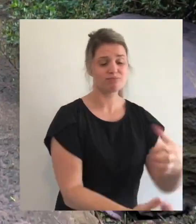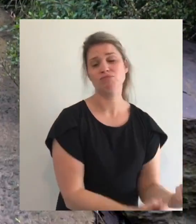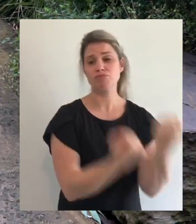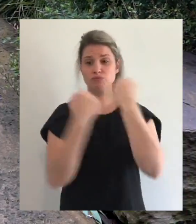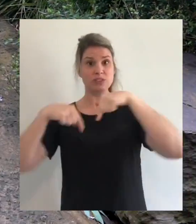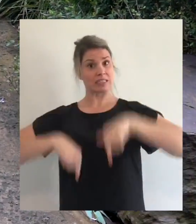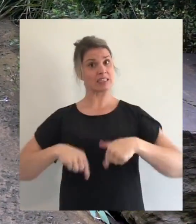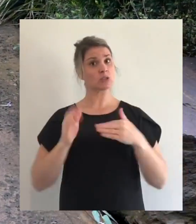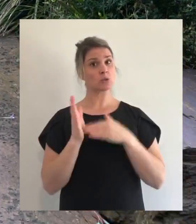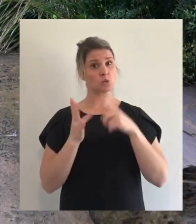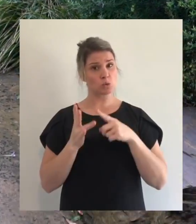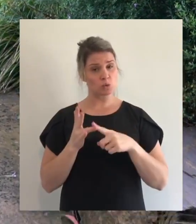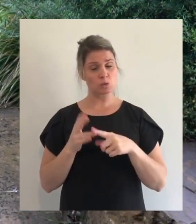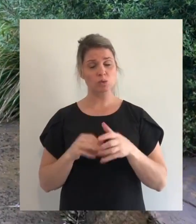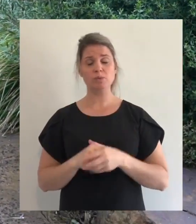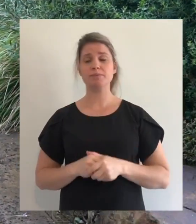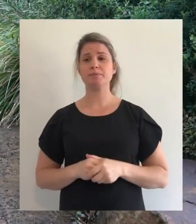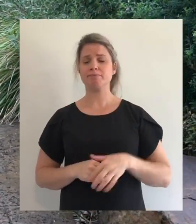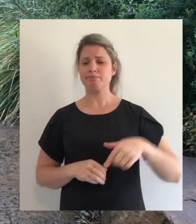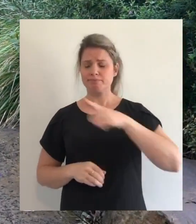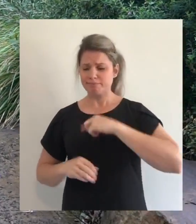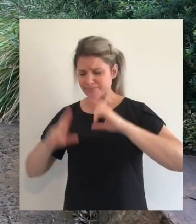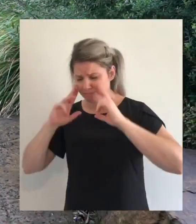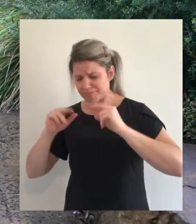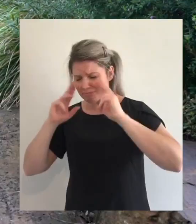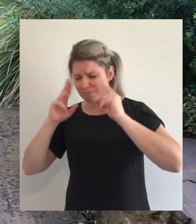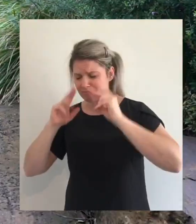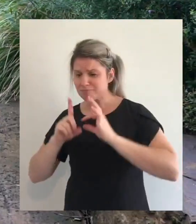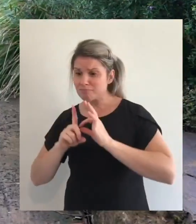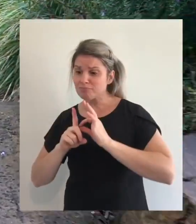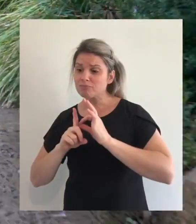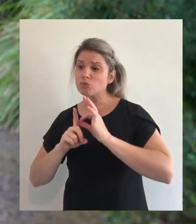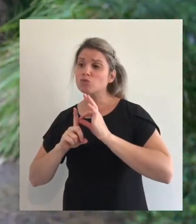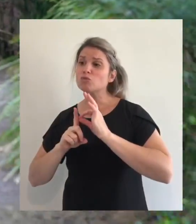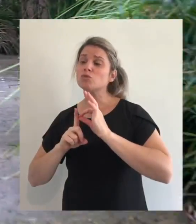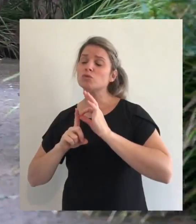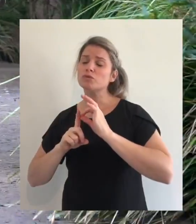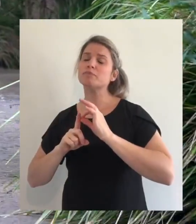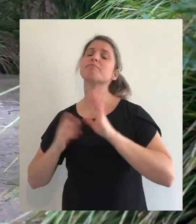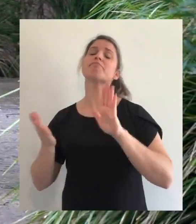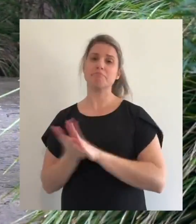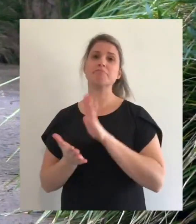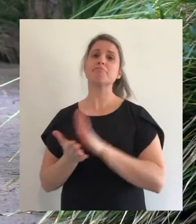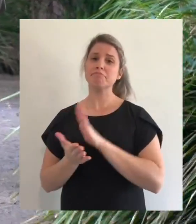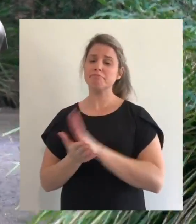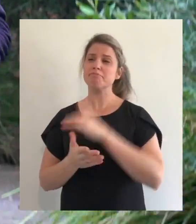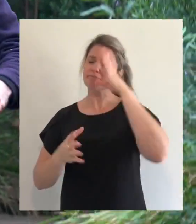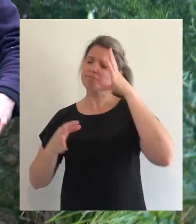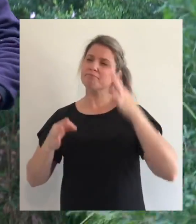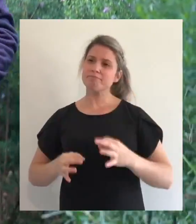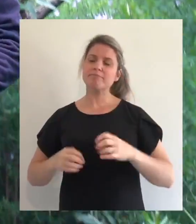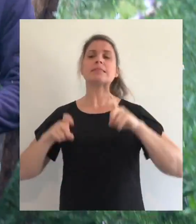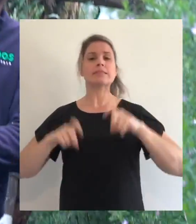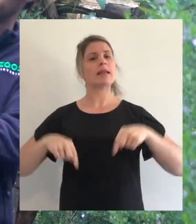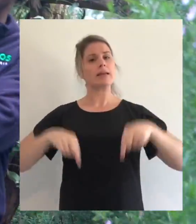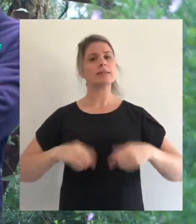hospital here on site, and was given the all clear by our vet team after a little while, and was given over to one of our keepers